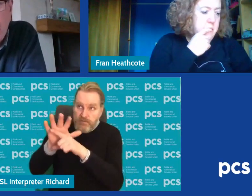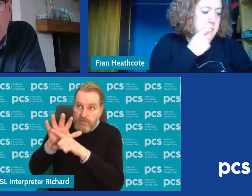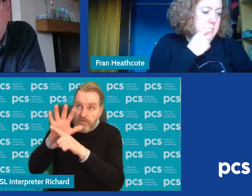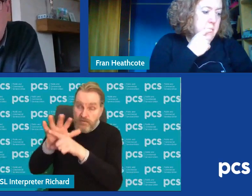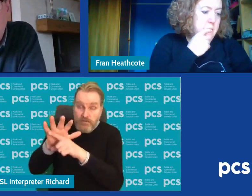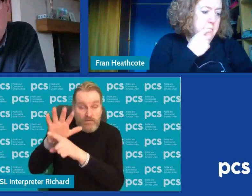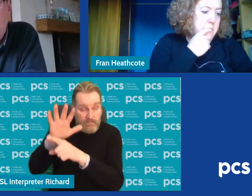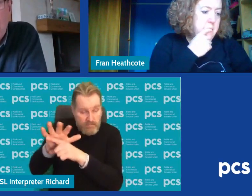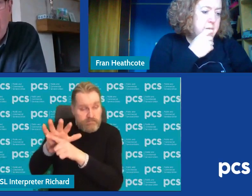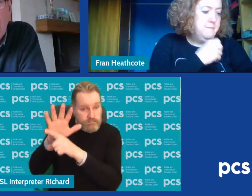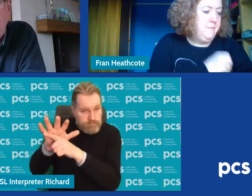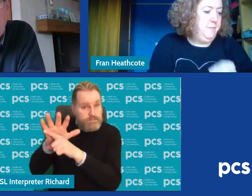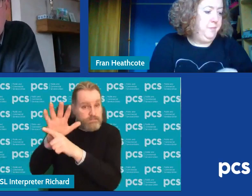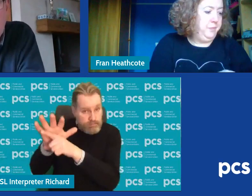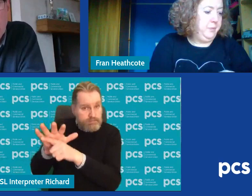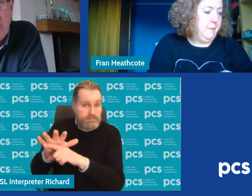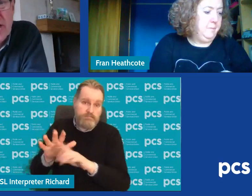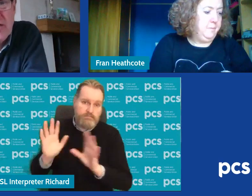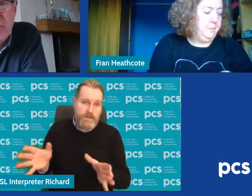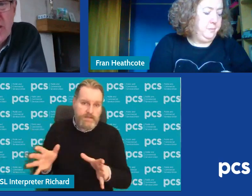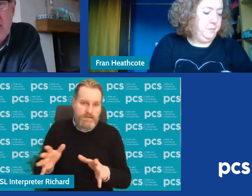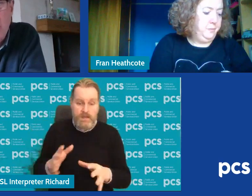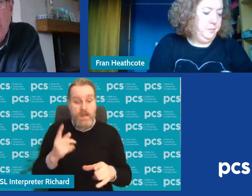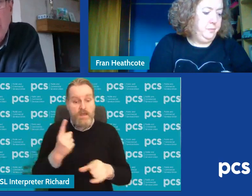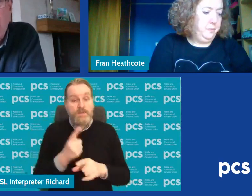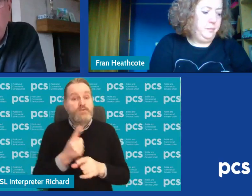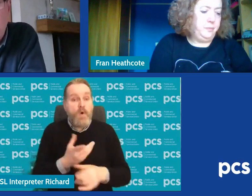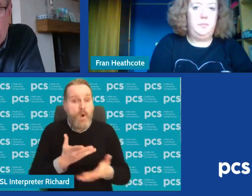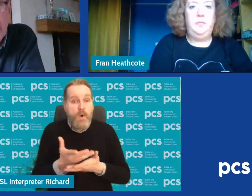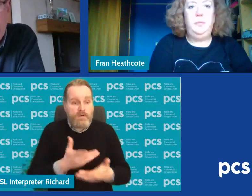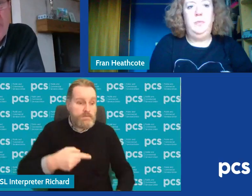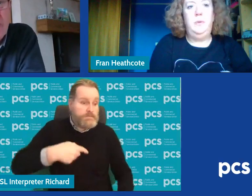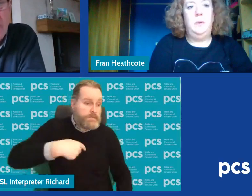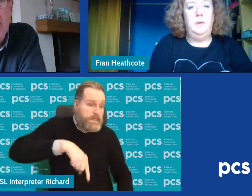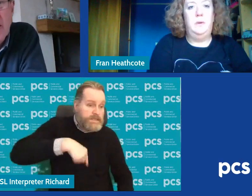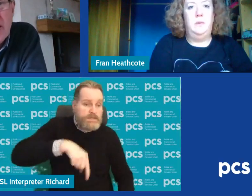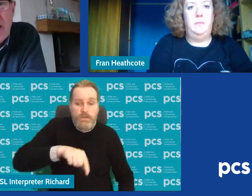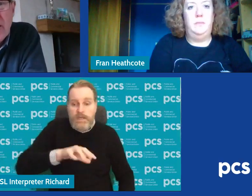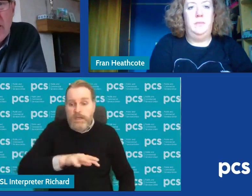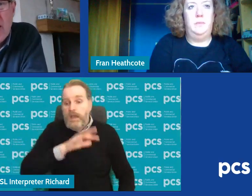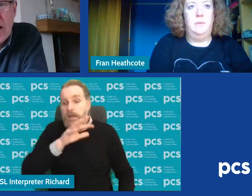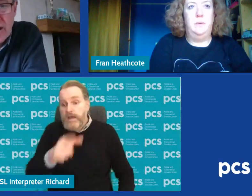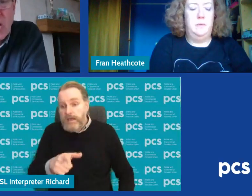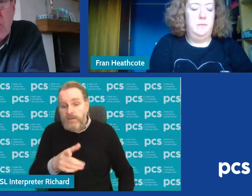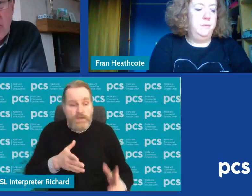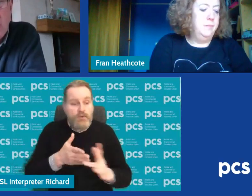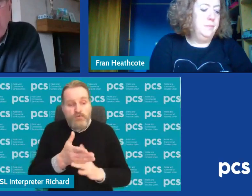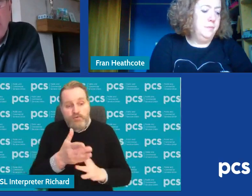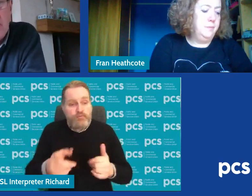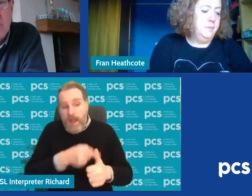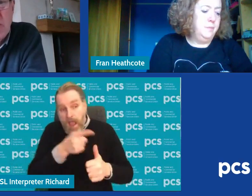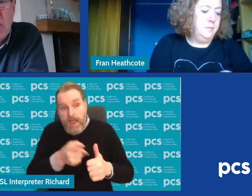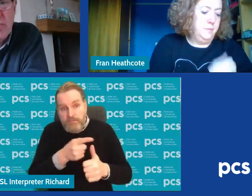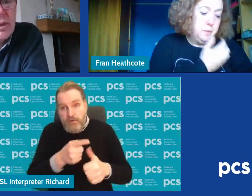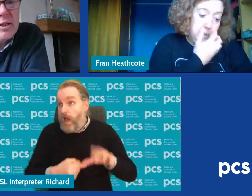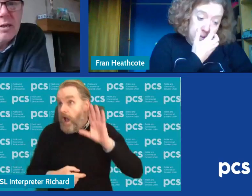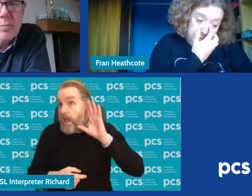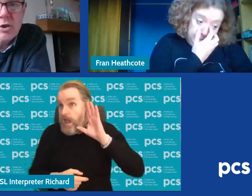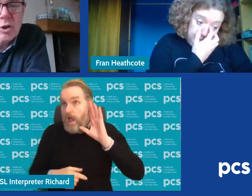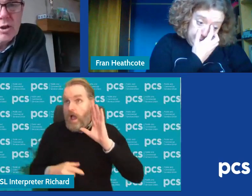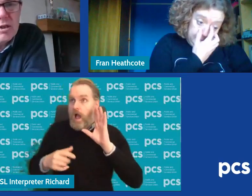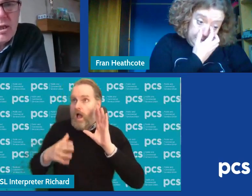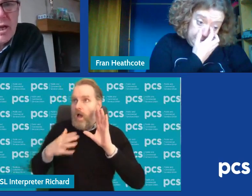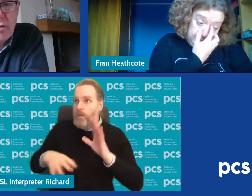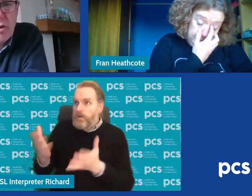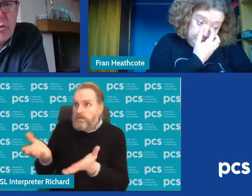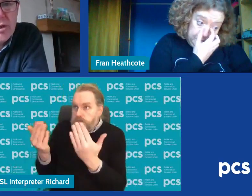we get these talks in the course of the next few days and weeks during April. And I hope we do, because we want to be in the same